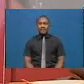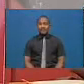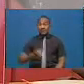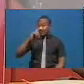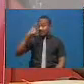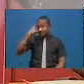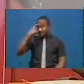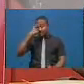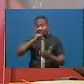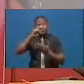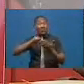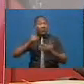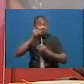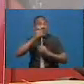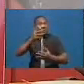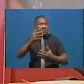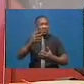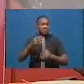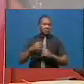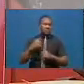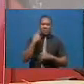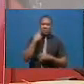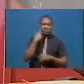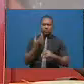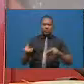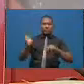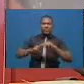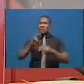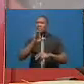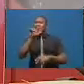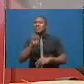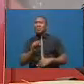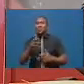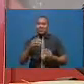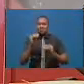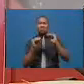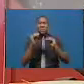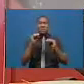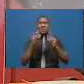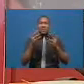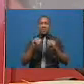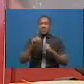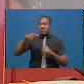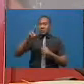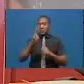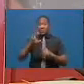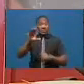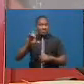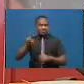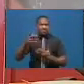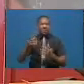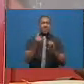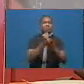The government has stated its position on the recent utility tariff adjustments. It says the adjustments were done by the PURC,